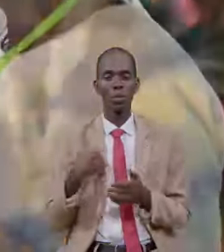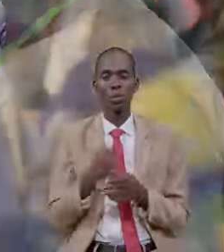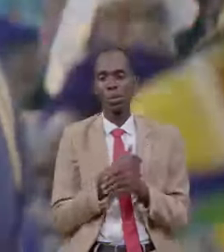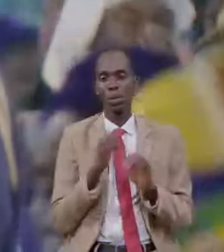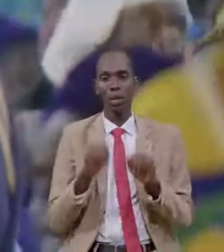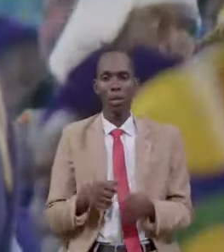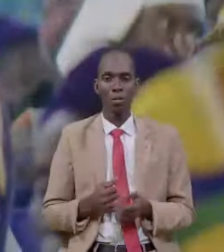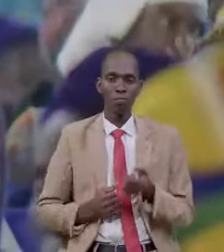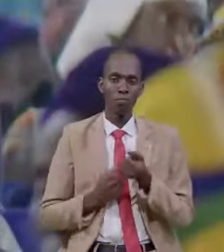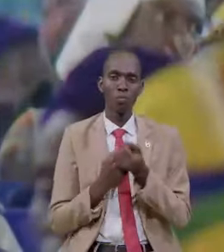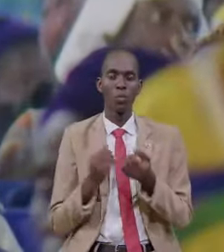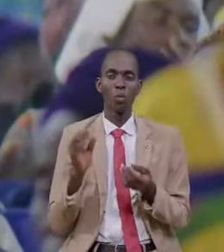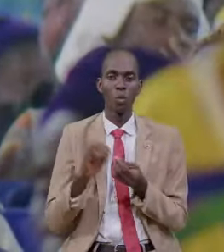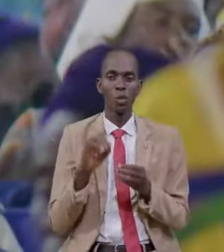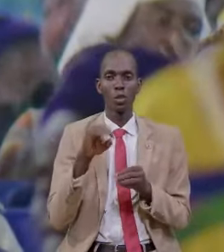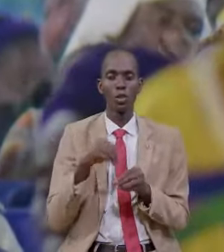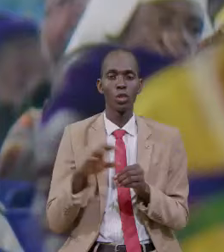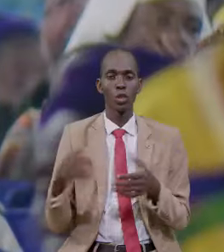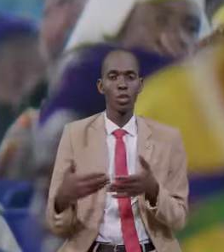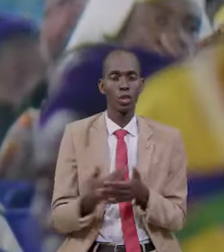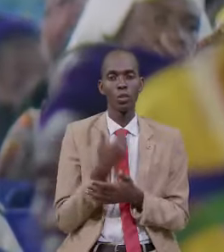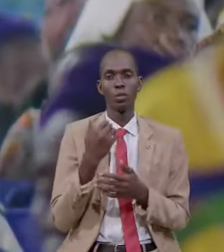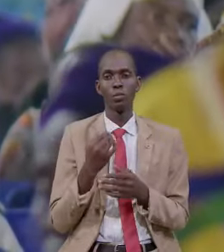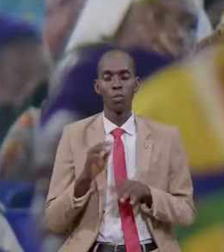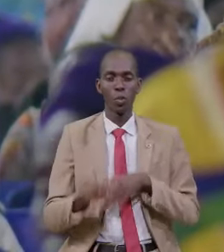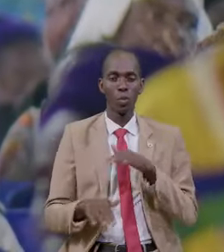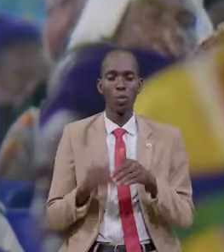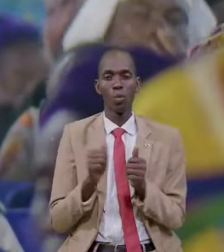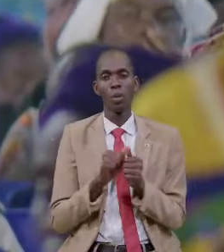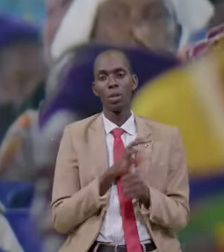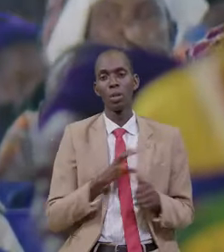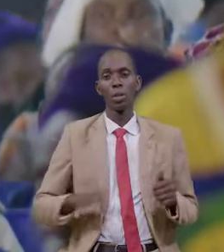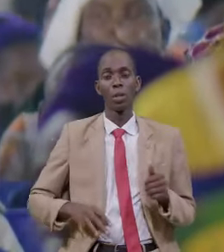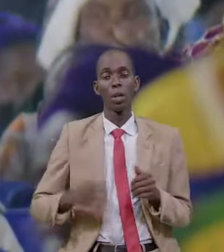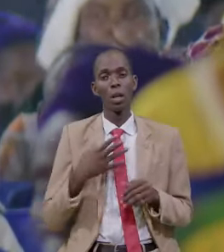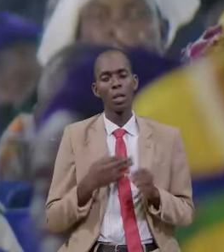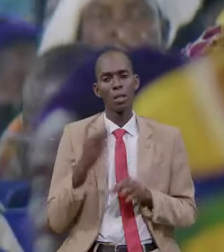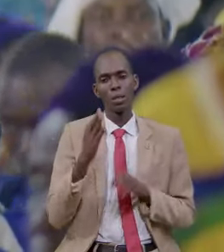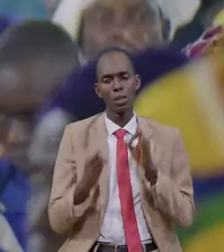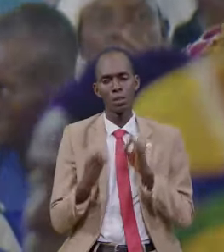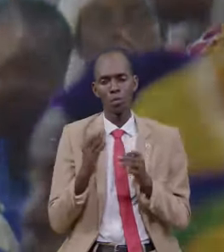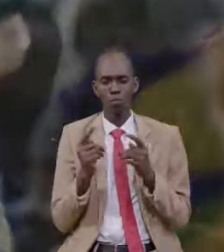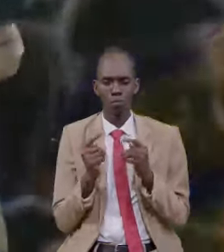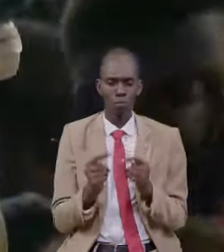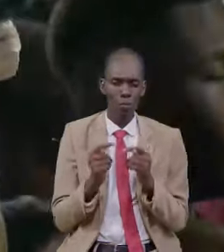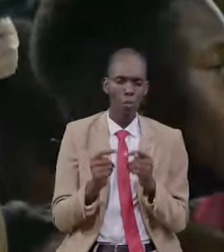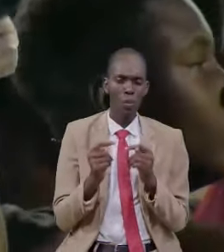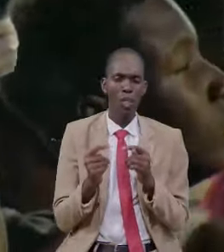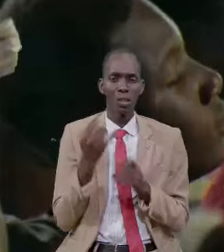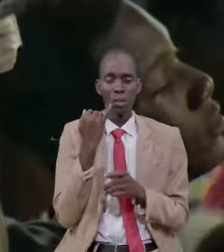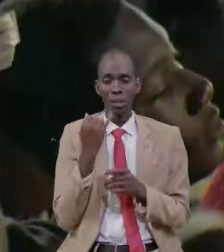Christ. And if it is difficult to click on that link, you can feed